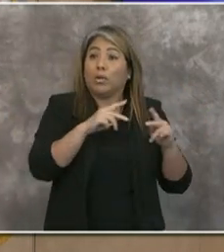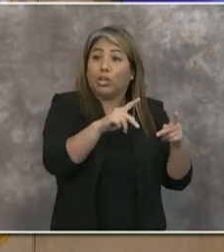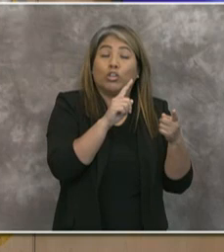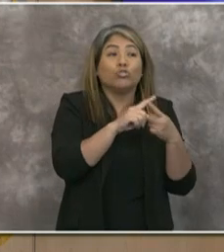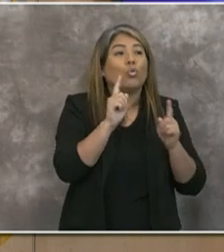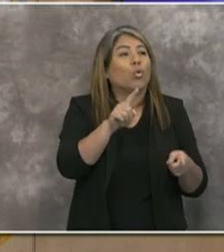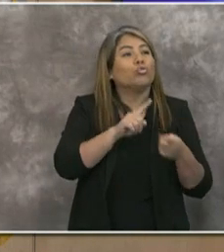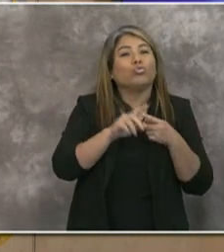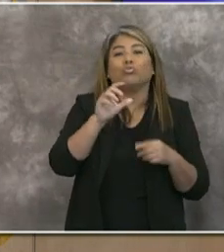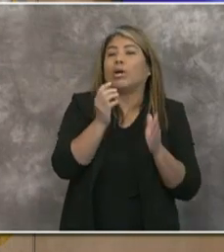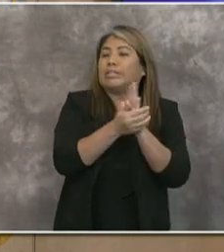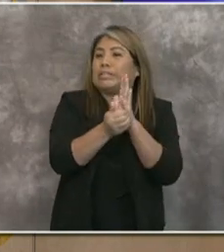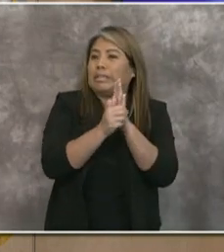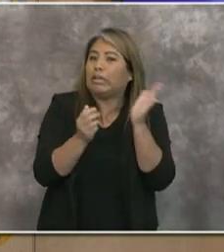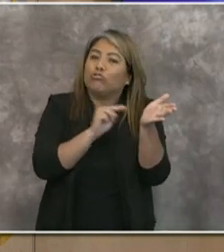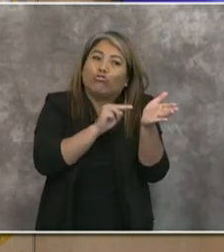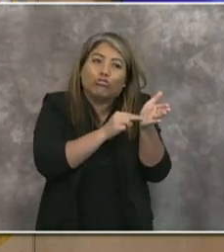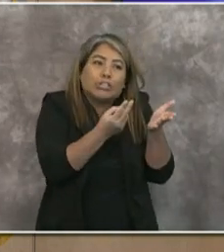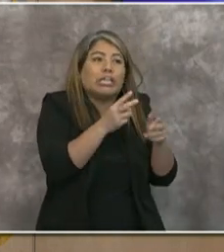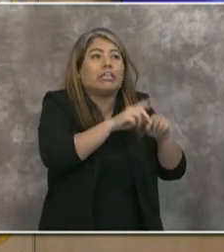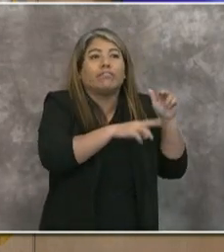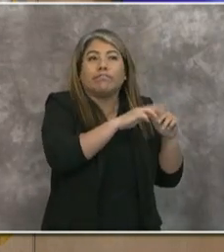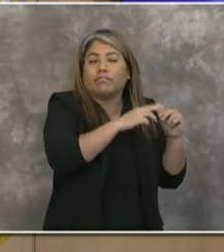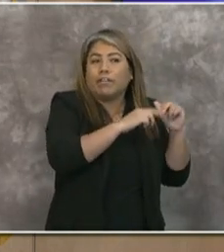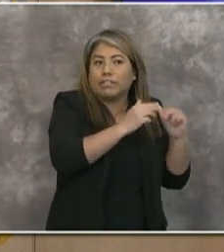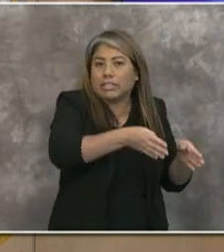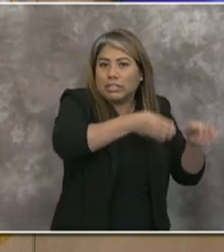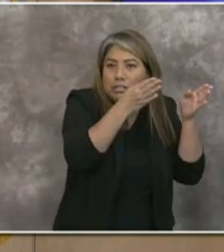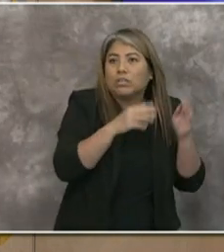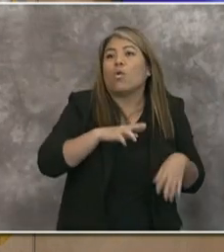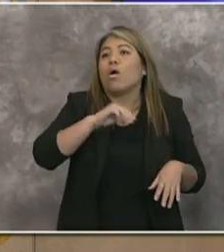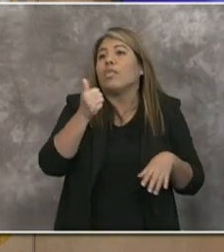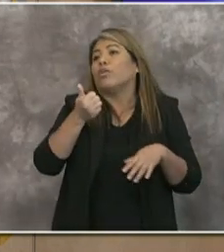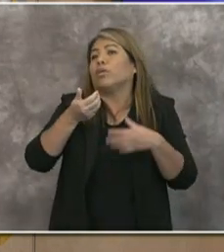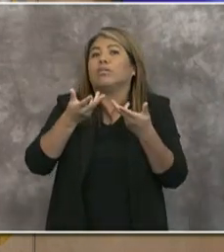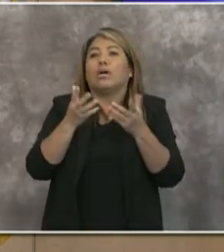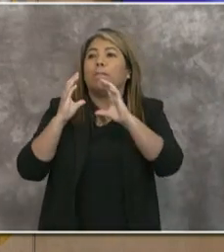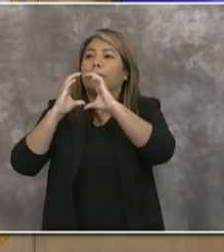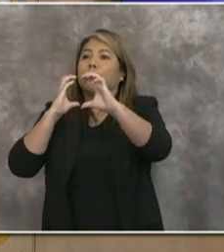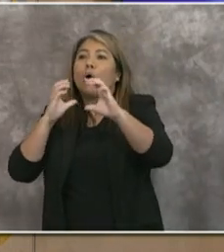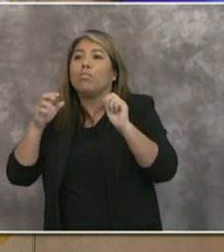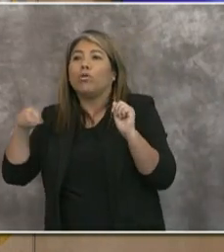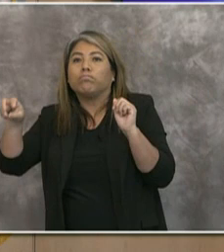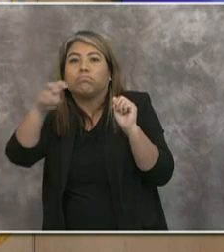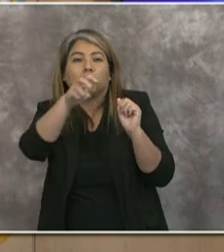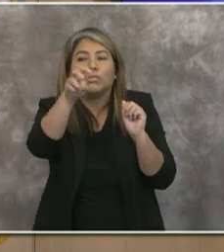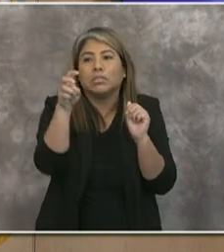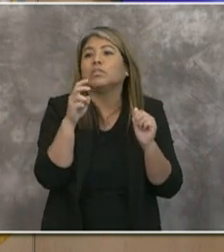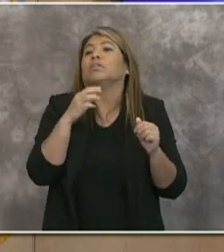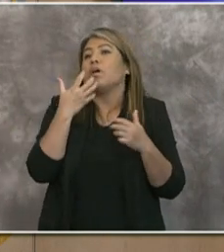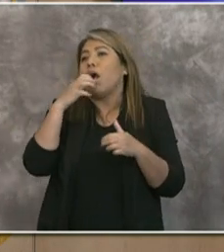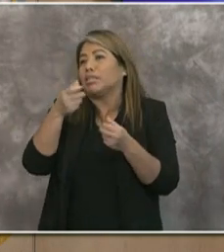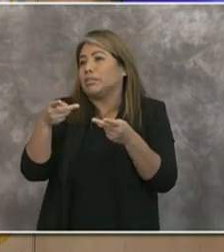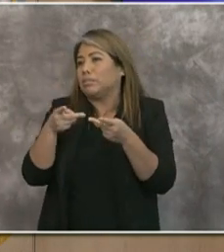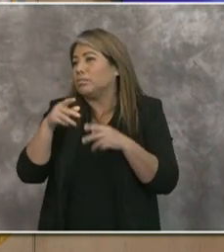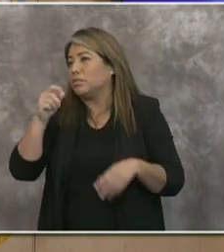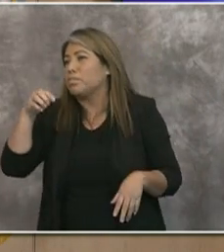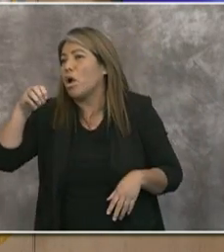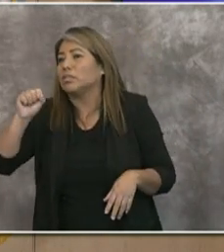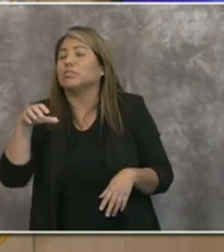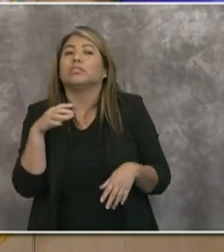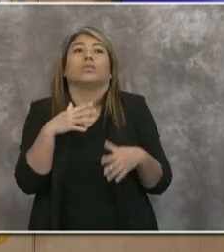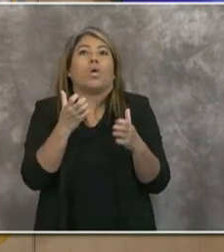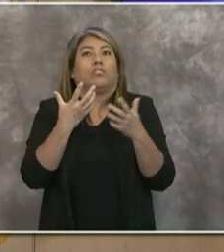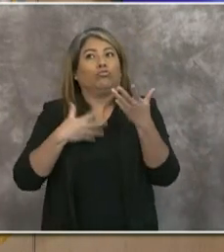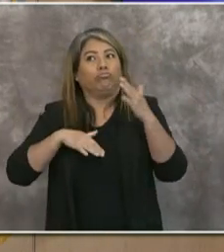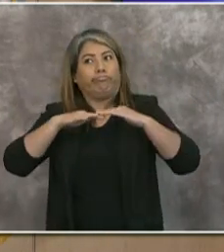nursing facilities, mobile sites that can go to hotspots, other types of things we can do to make sure we're maximizing our capacity. The second area we're spending